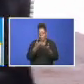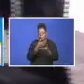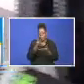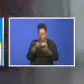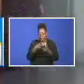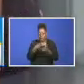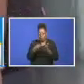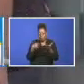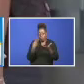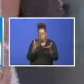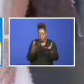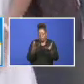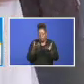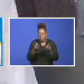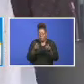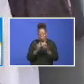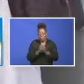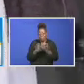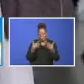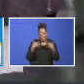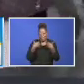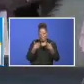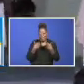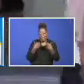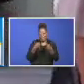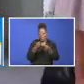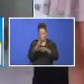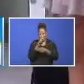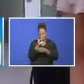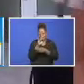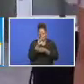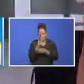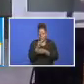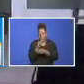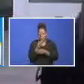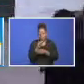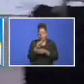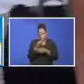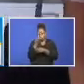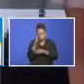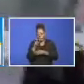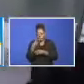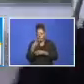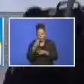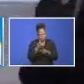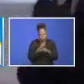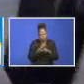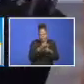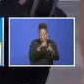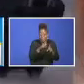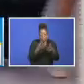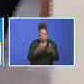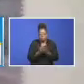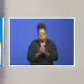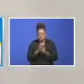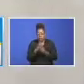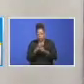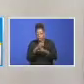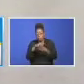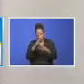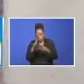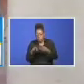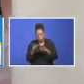So remember, the health visa, we check for four things. Is it the right test with the right result within the right time period,